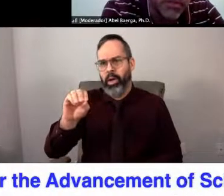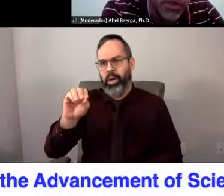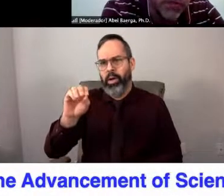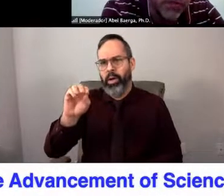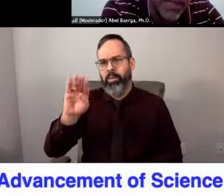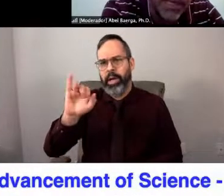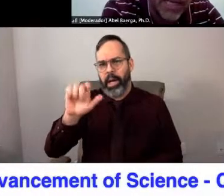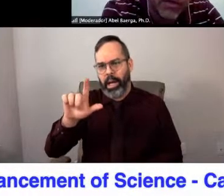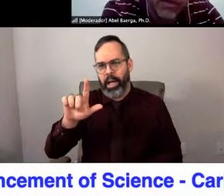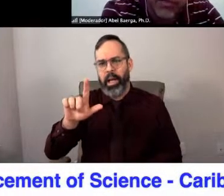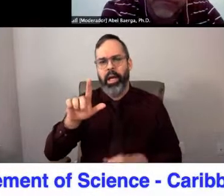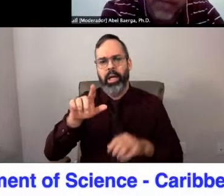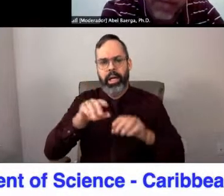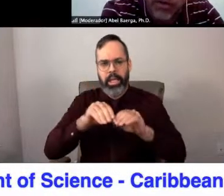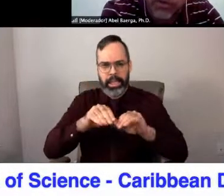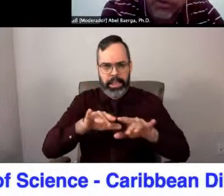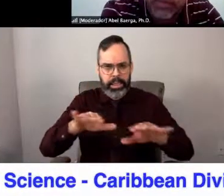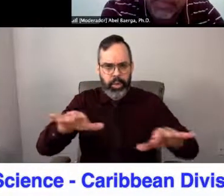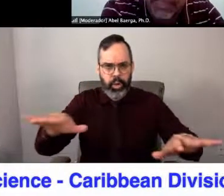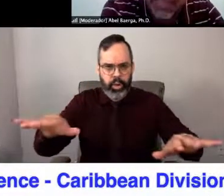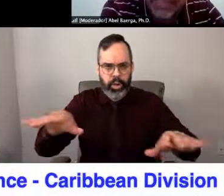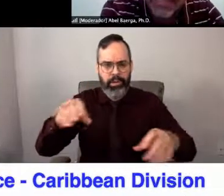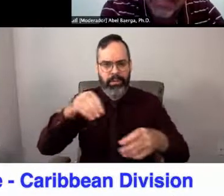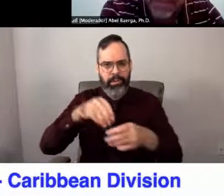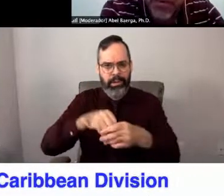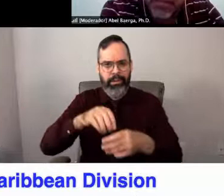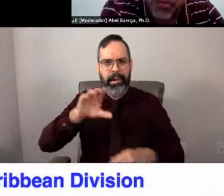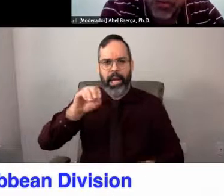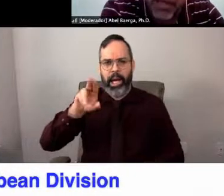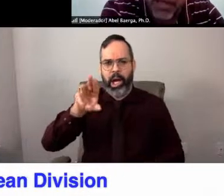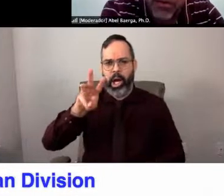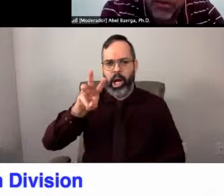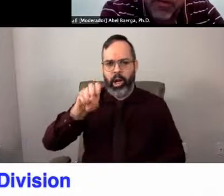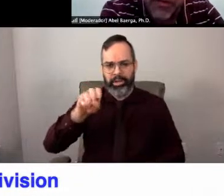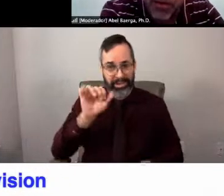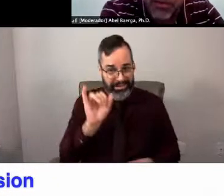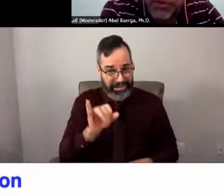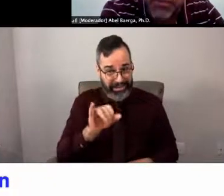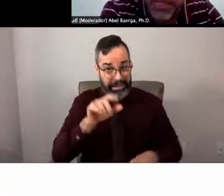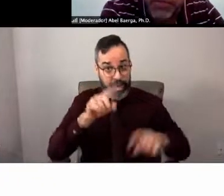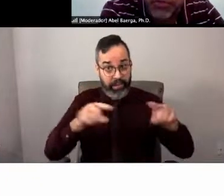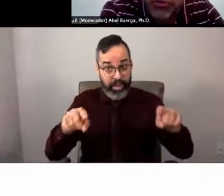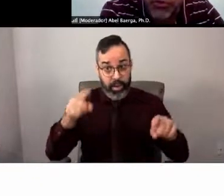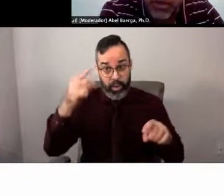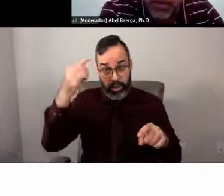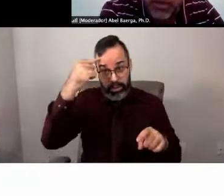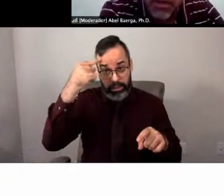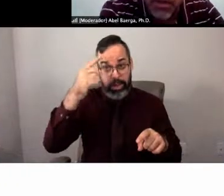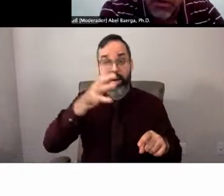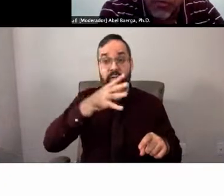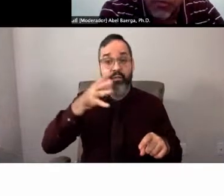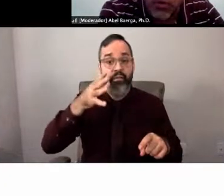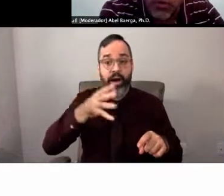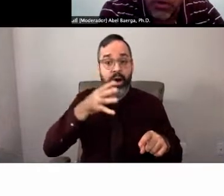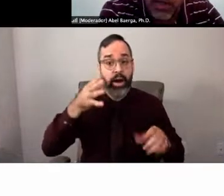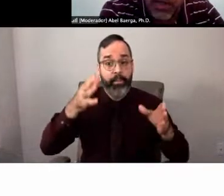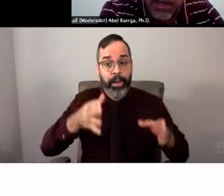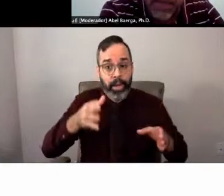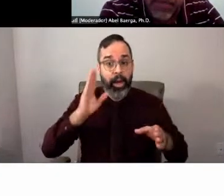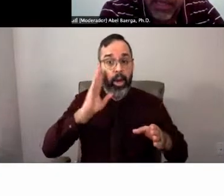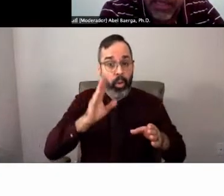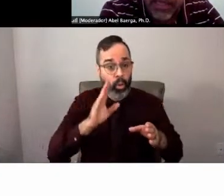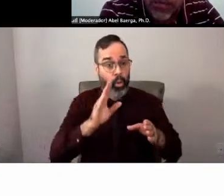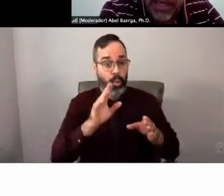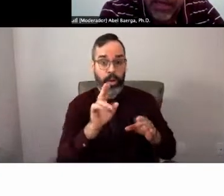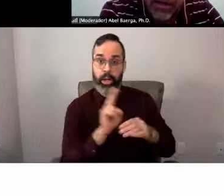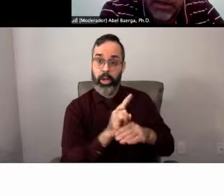distribution in rumen and hindgut of cows. Is this a variable that you think farmers will be able to control in